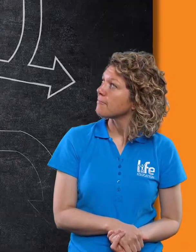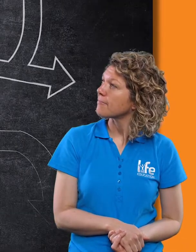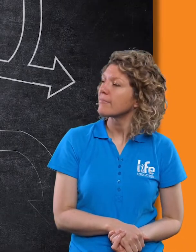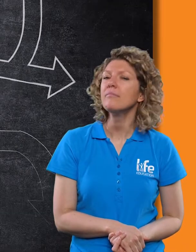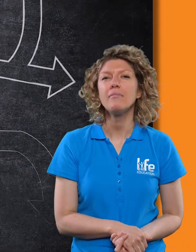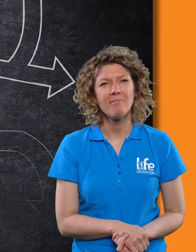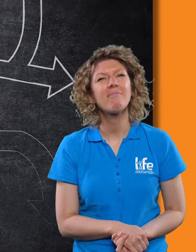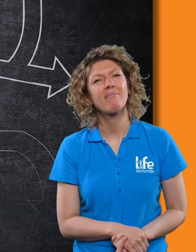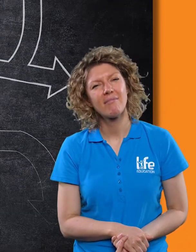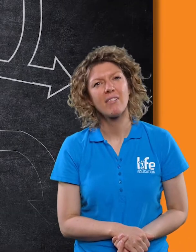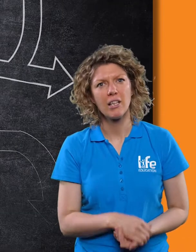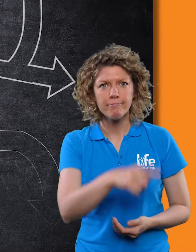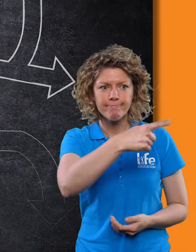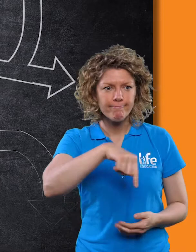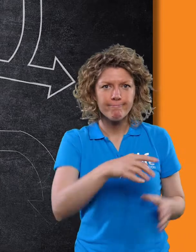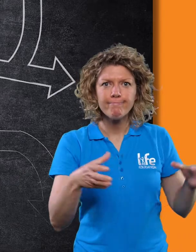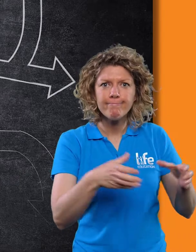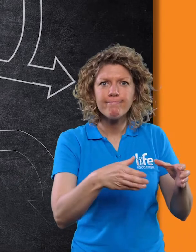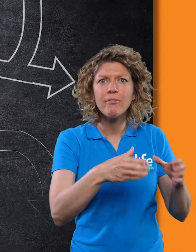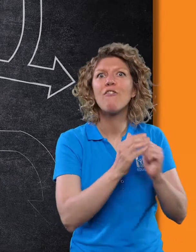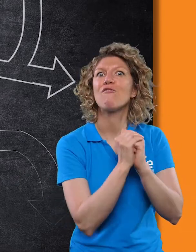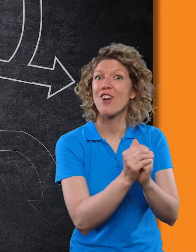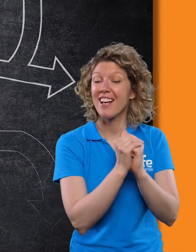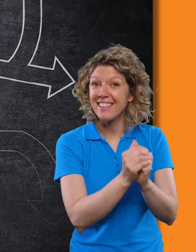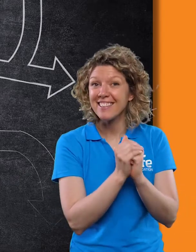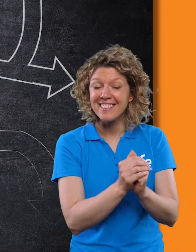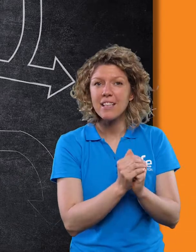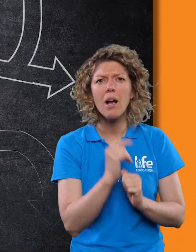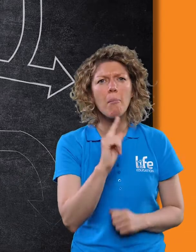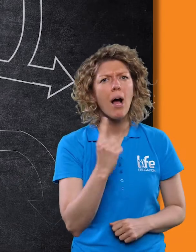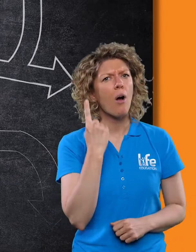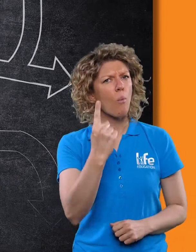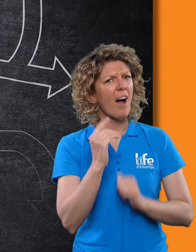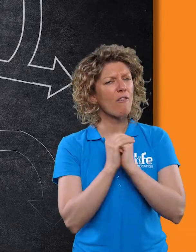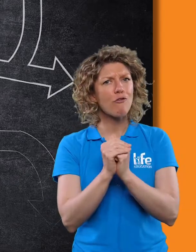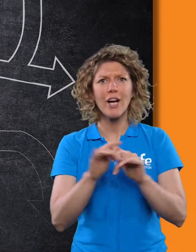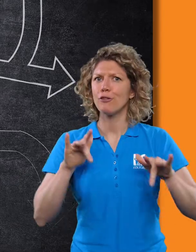We just saw a group of friends who planned to go to the movies, but one of them, Gabby, hasn't turned up.